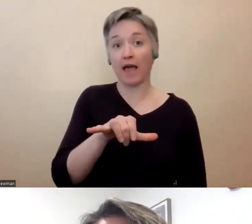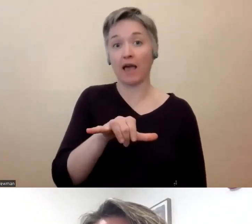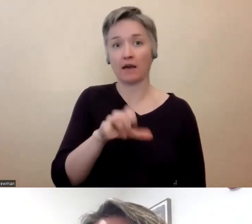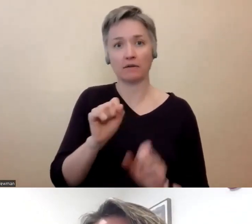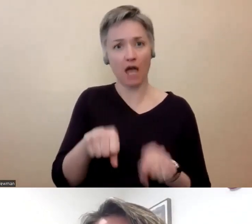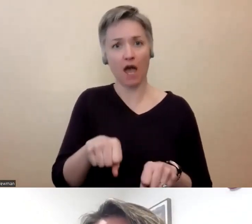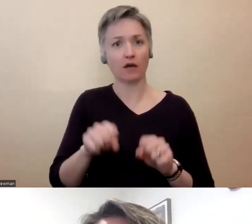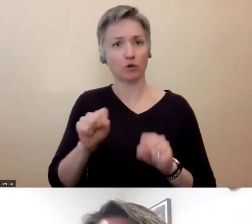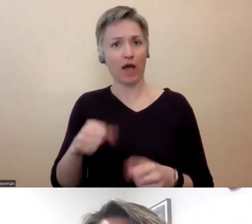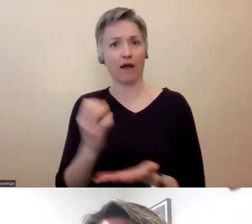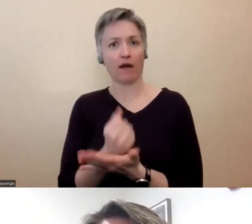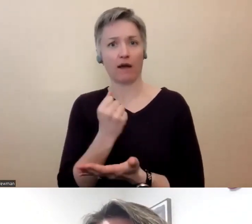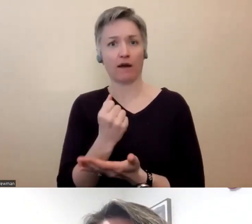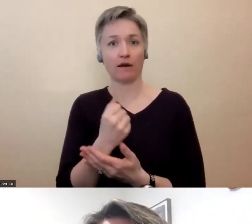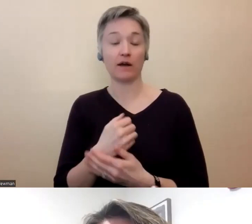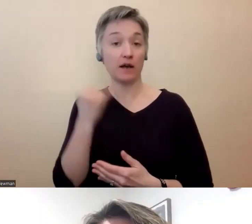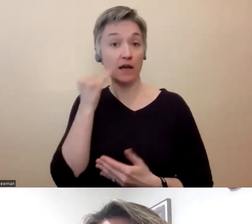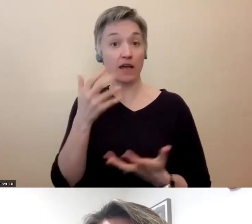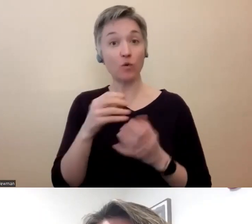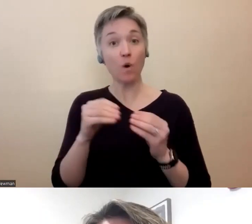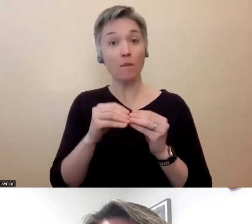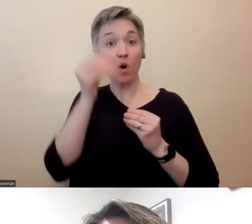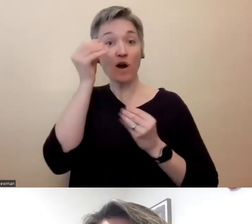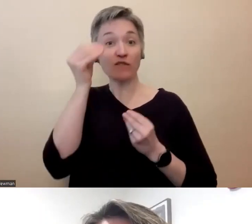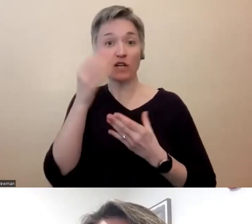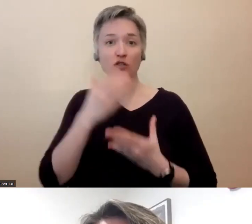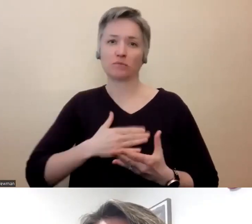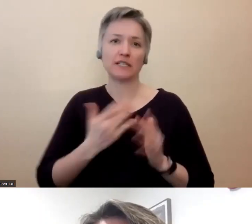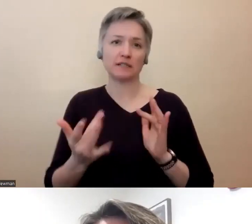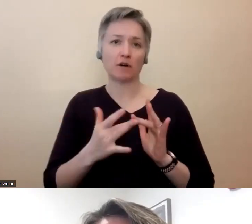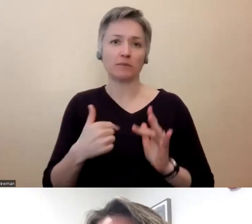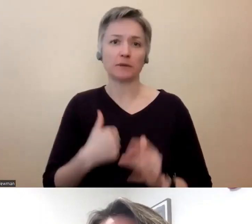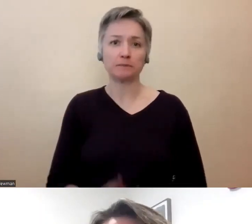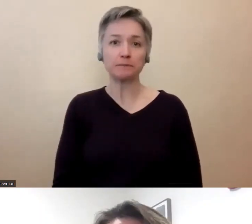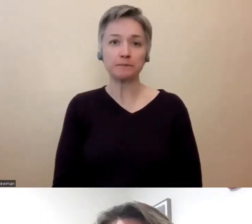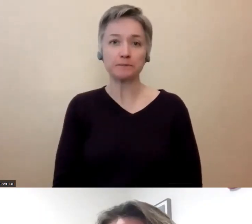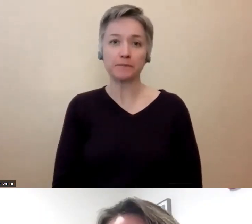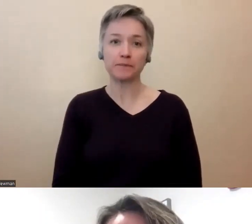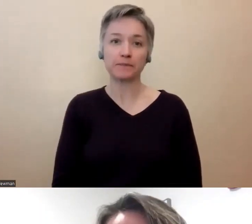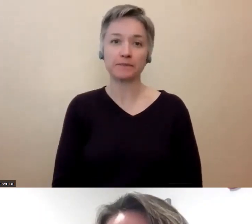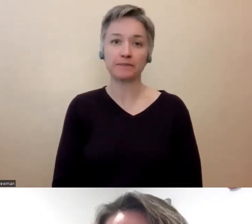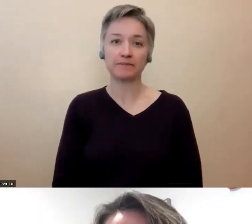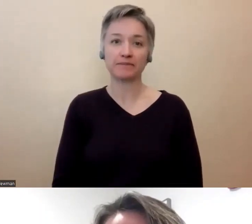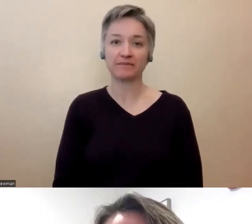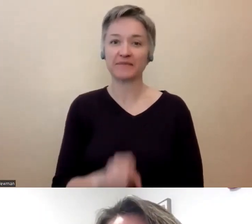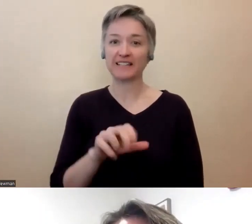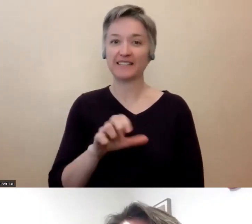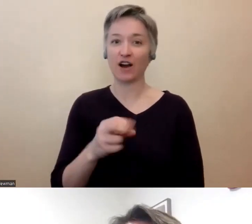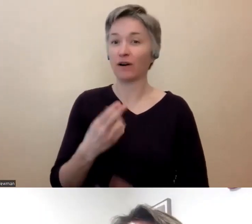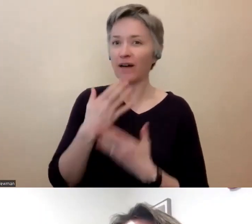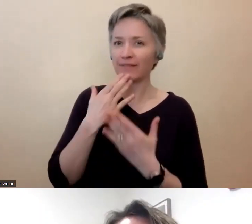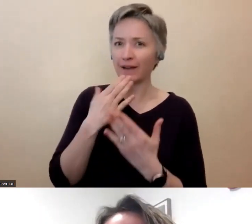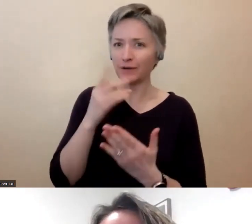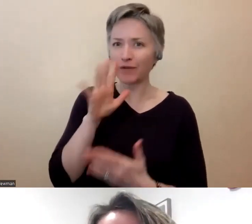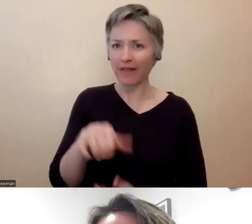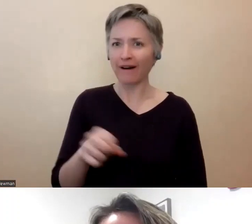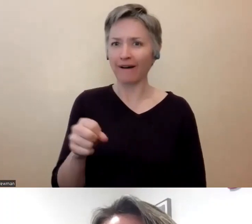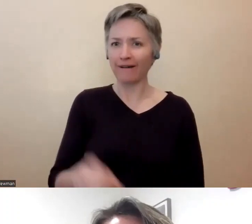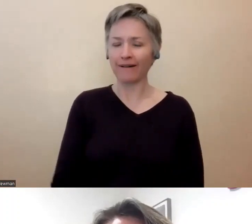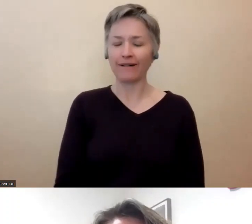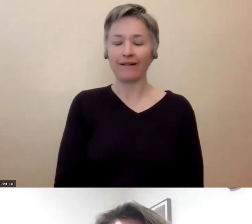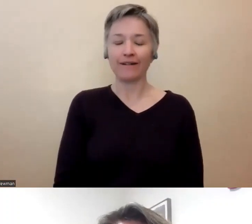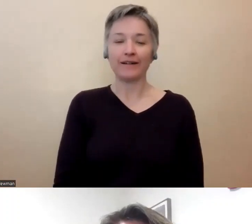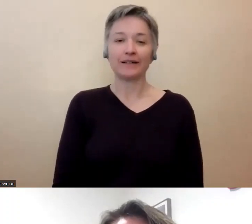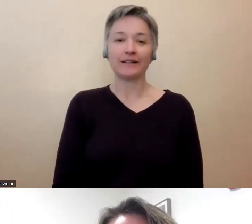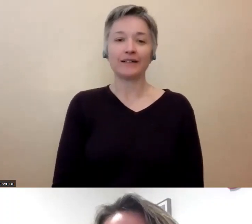information on it, they can call me. I'd be glad to go through that with them. Great. Thank you. Thank you for that insight. All